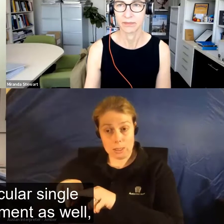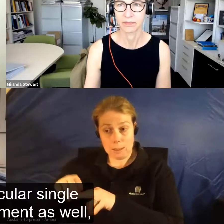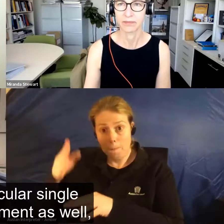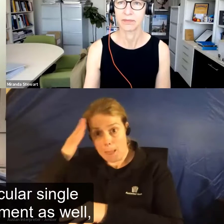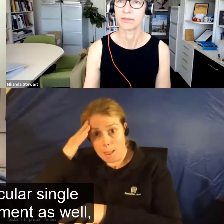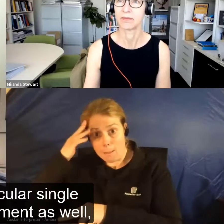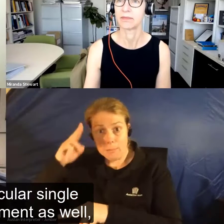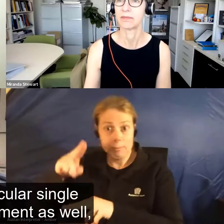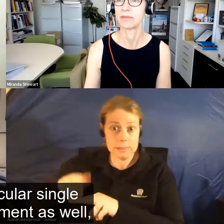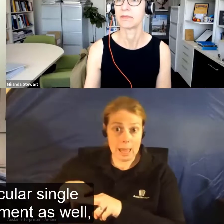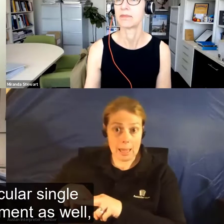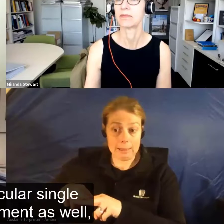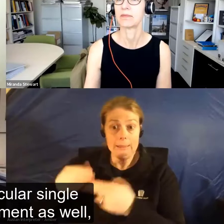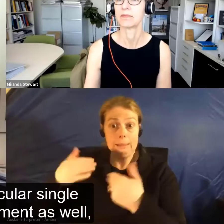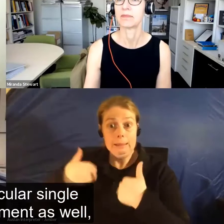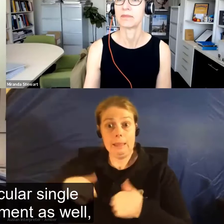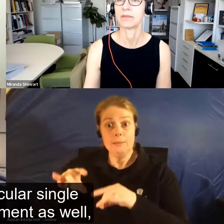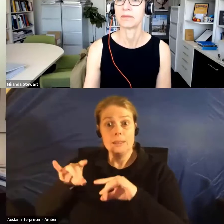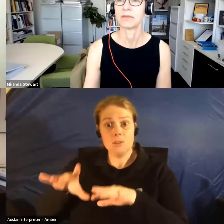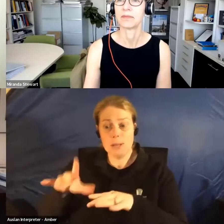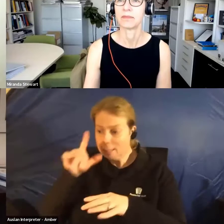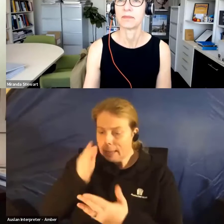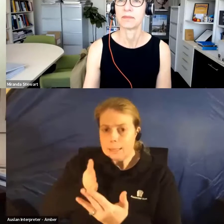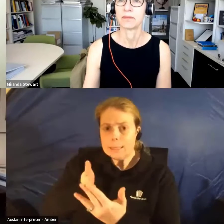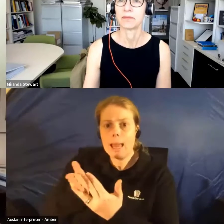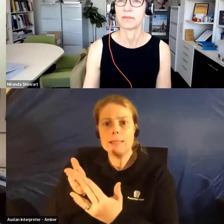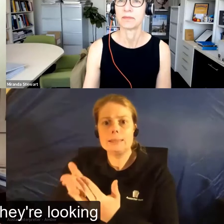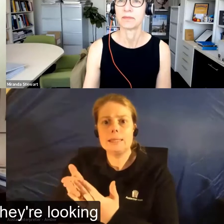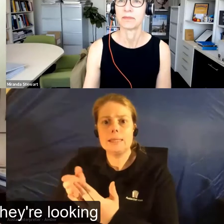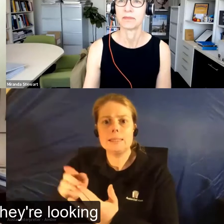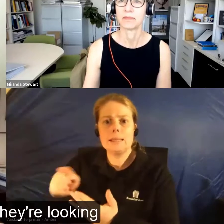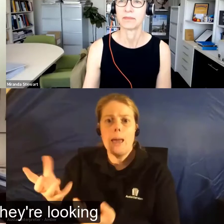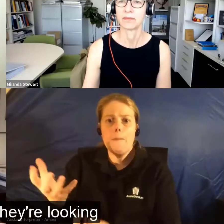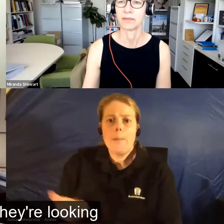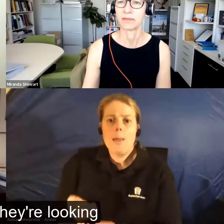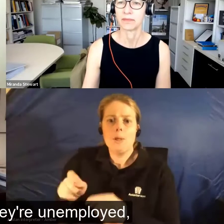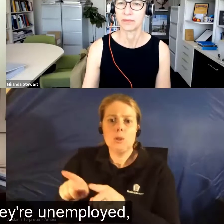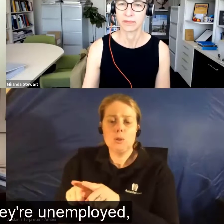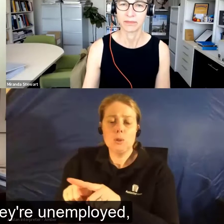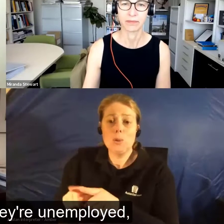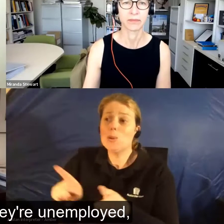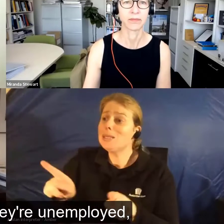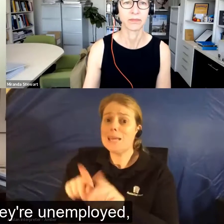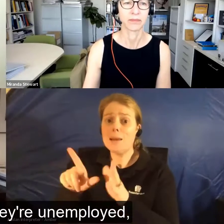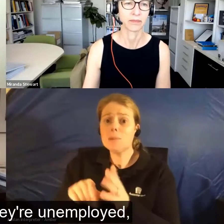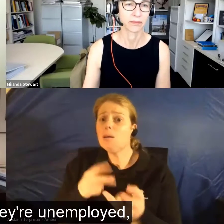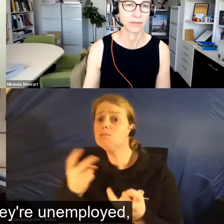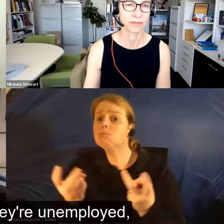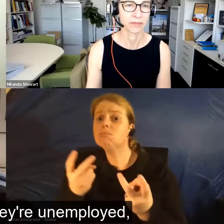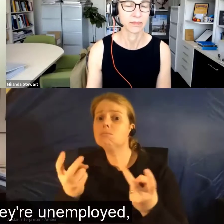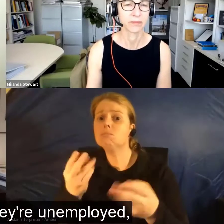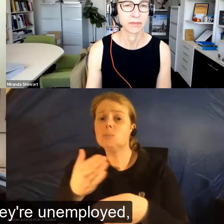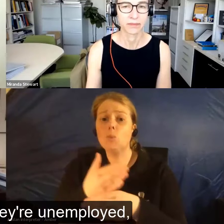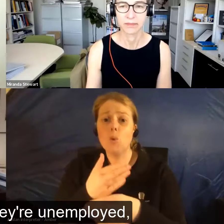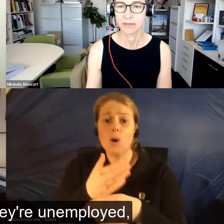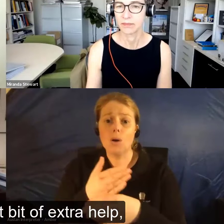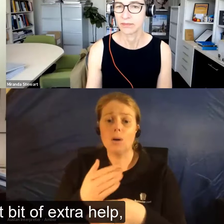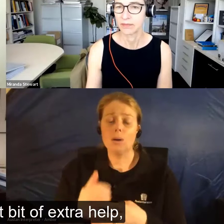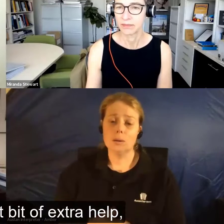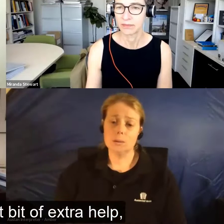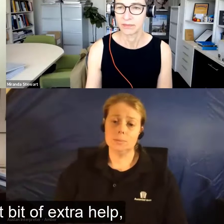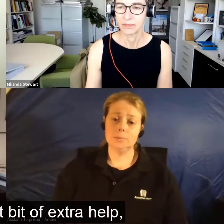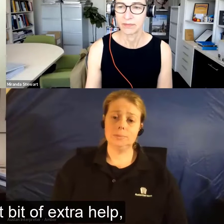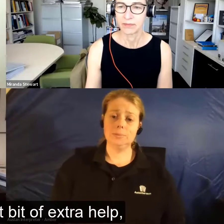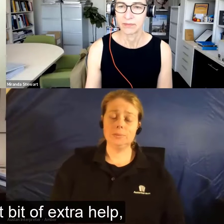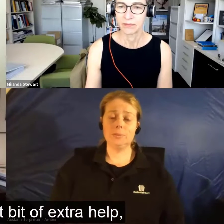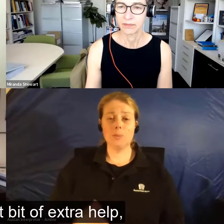that particular single parent payment as well, even while they're looking for work, while they're unemployed,